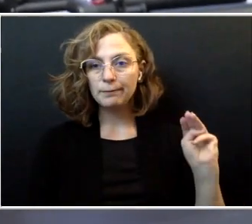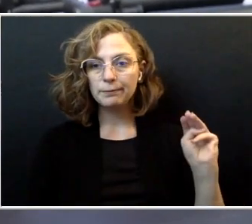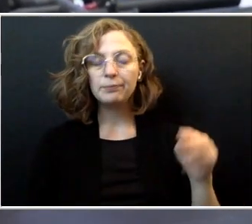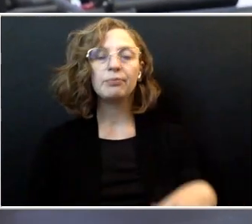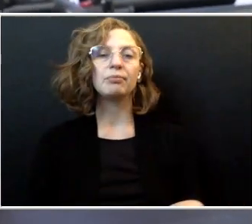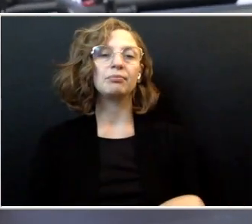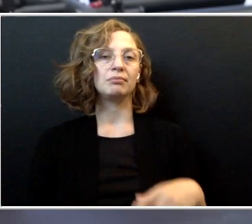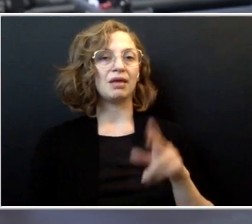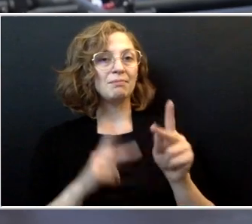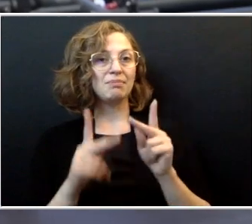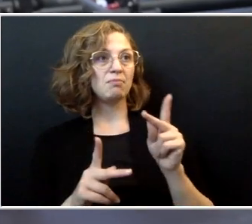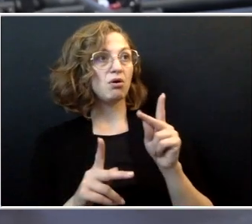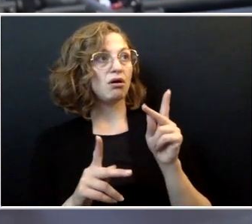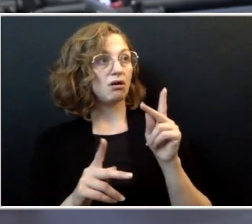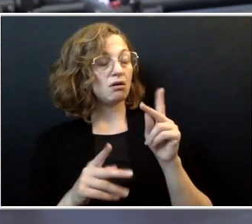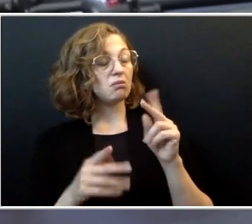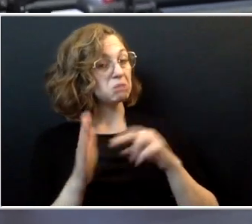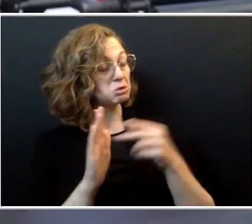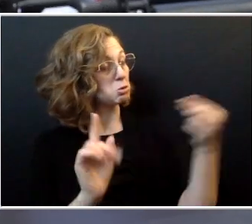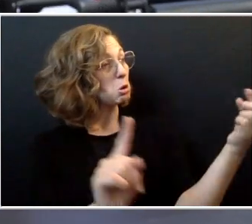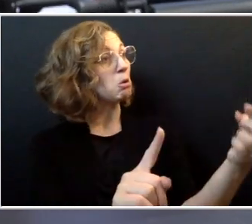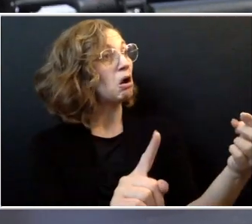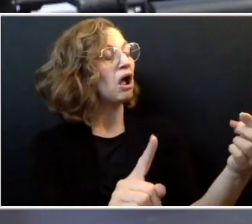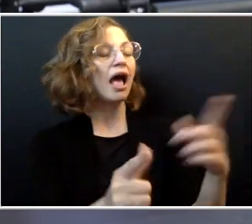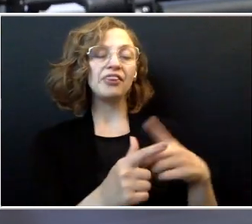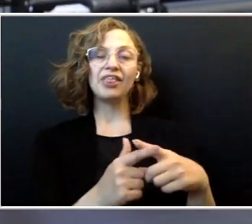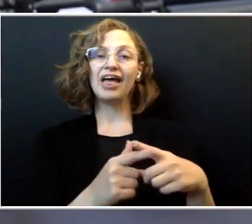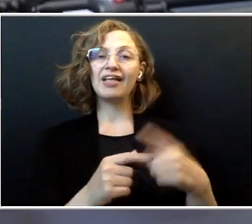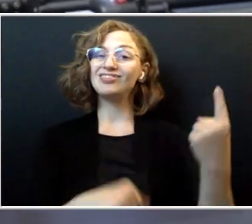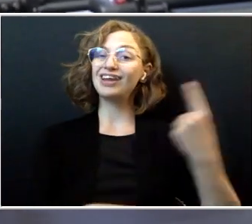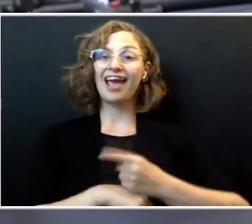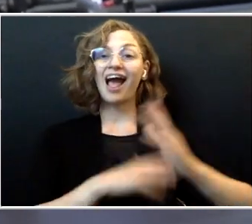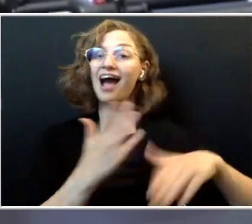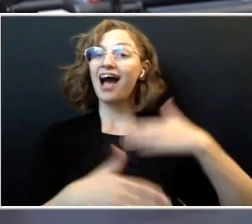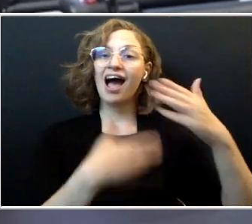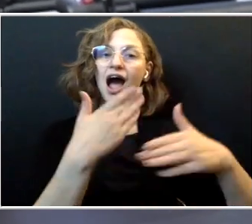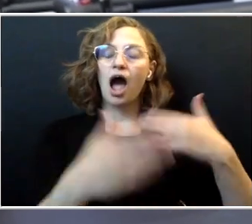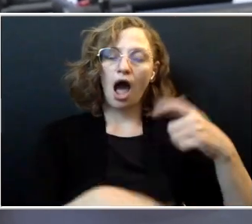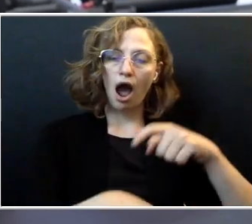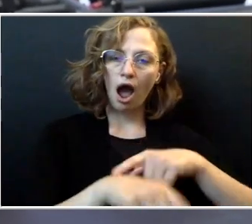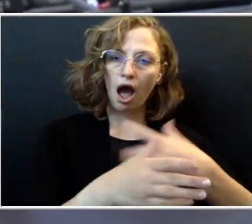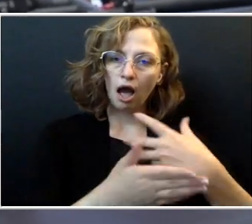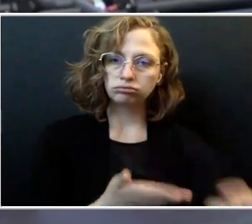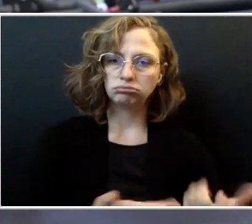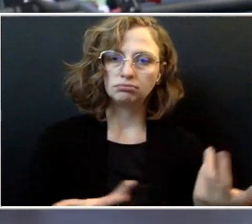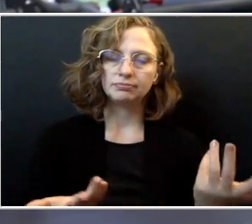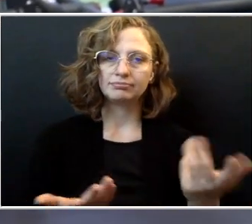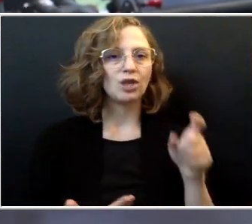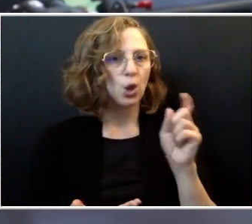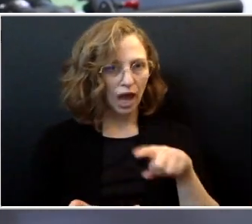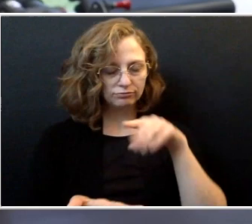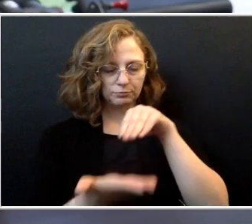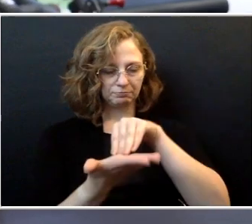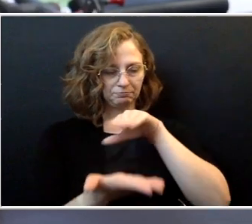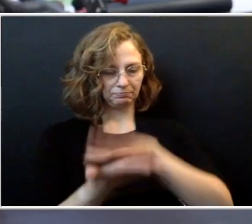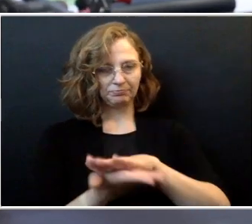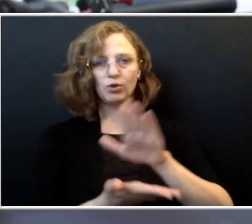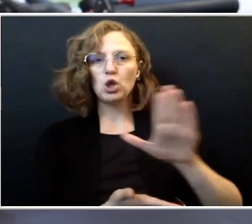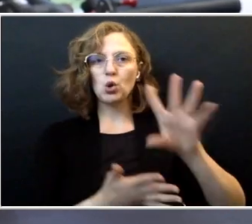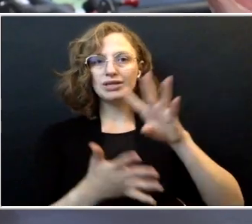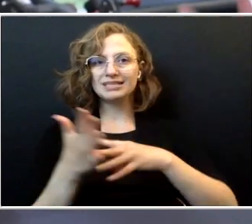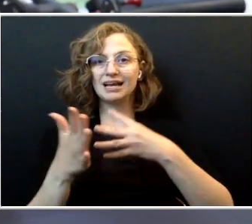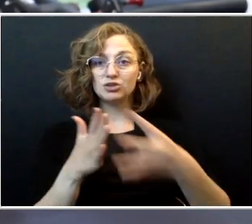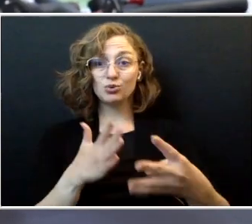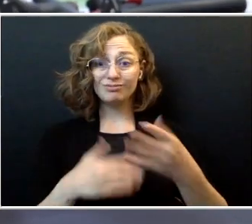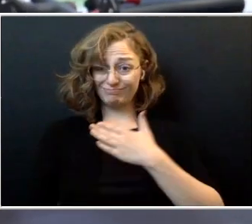goes by. So, you know, just like I tell all my clients, like, you have to put it in your schedule, put it in your calendar. I even put exercise in my calendar, and